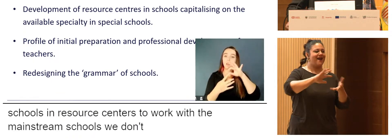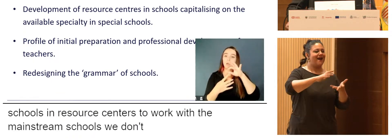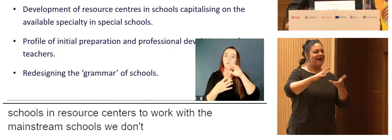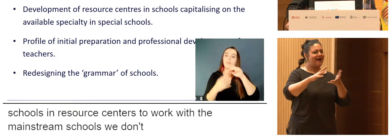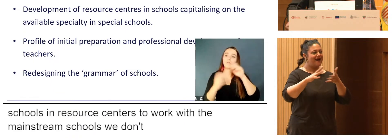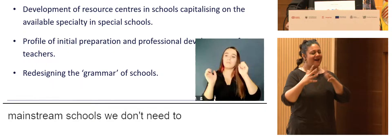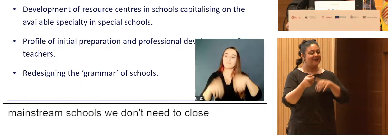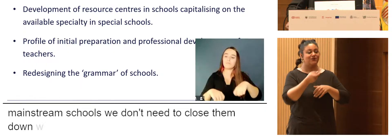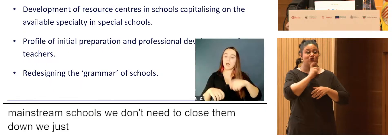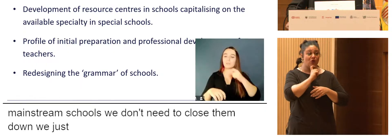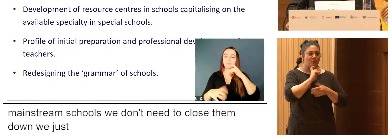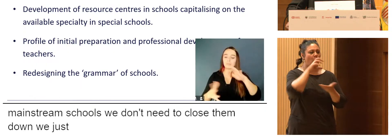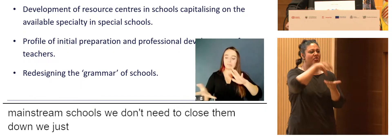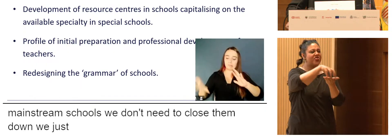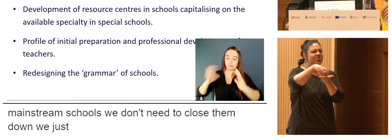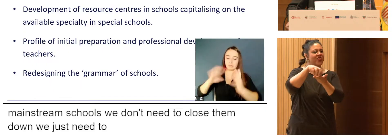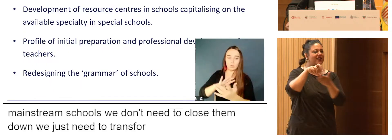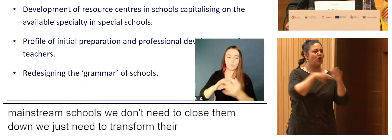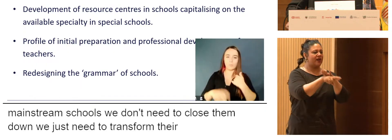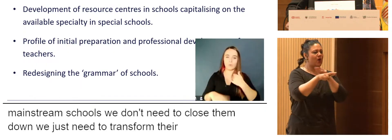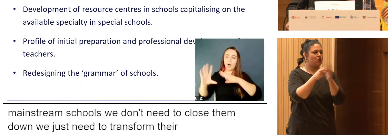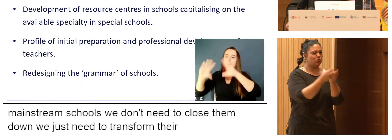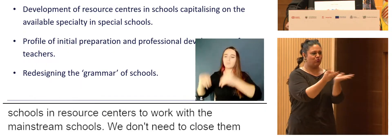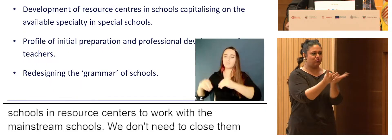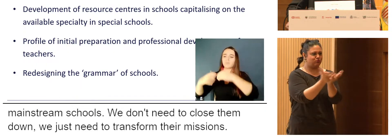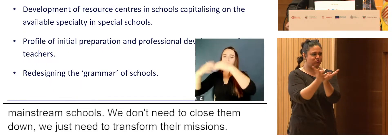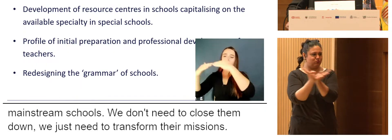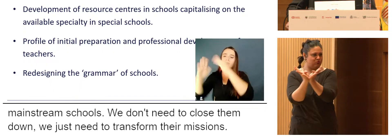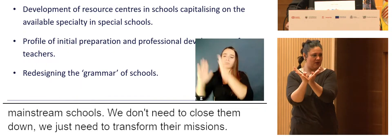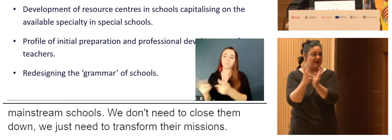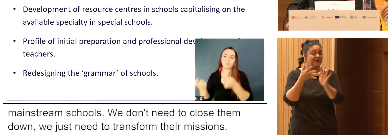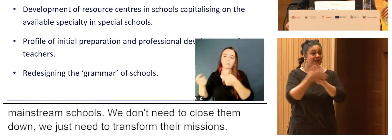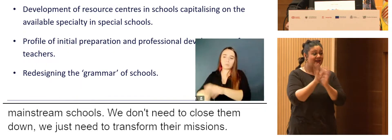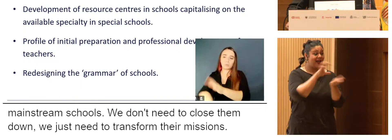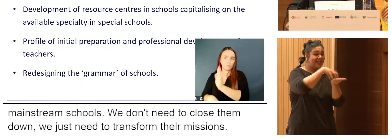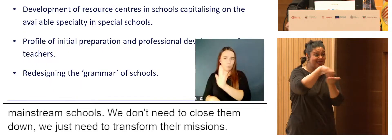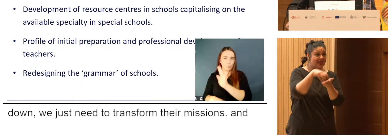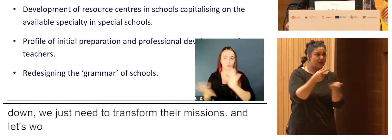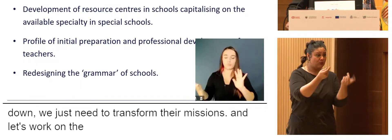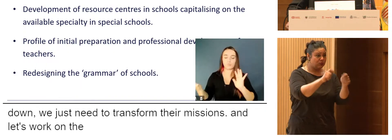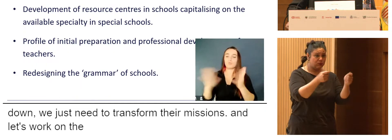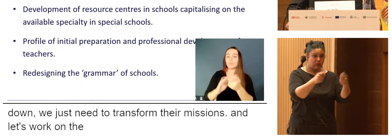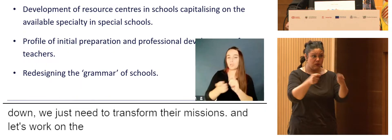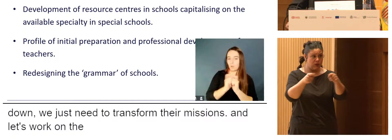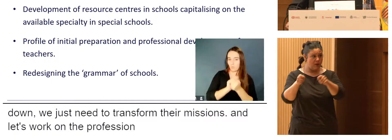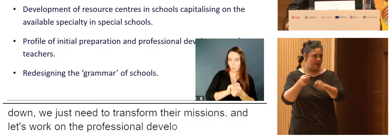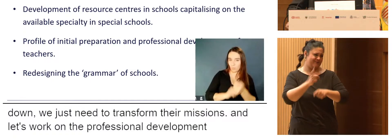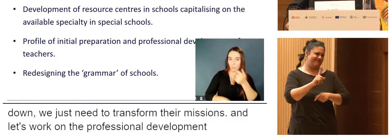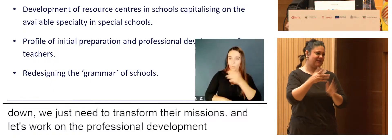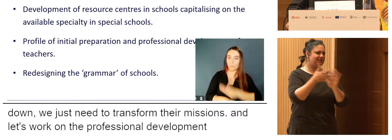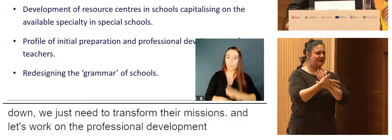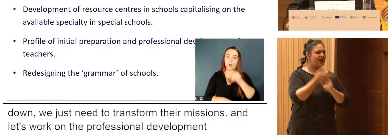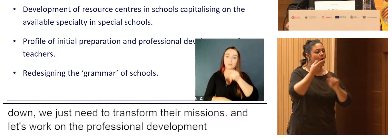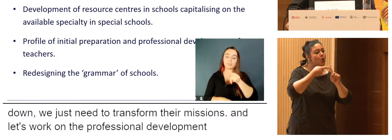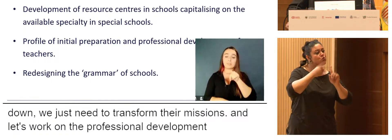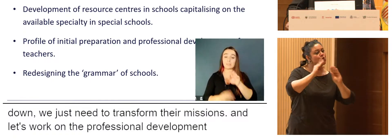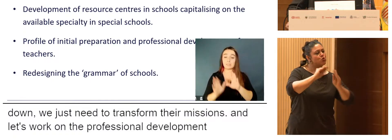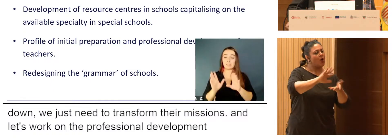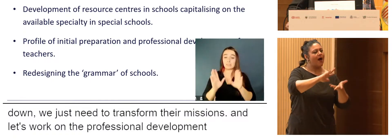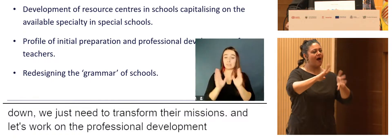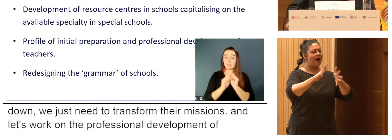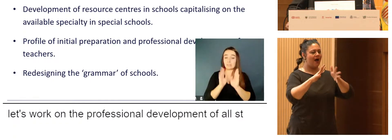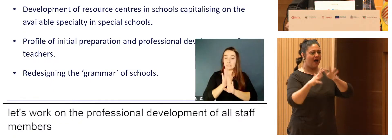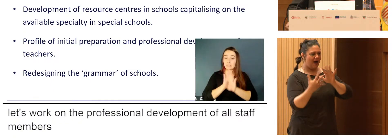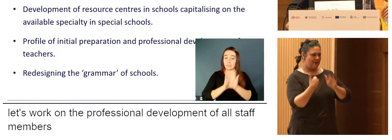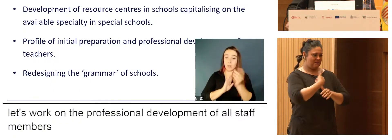just need to transform their missions. And let's work on the professional development of all staff members